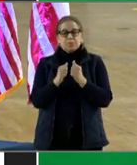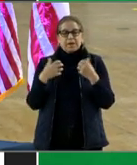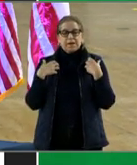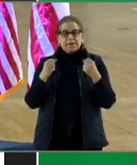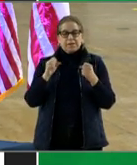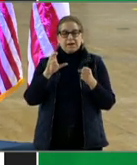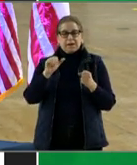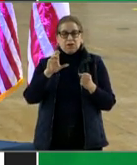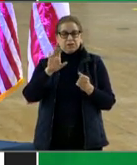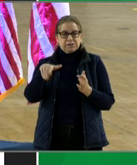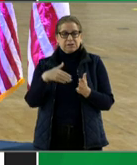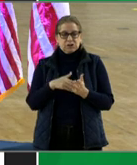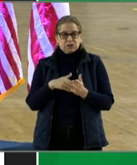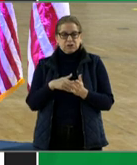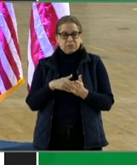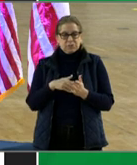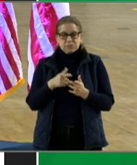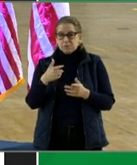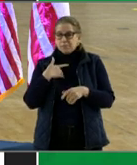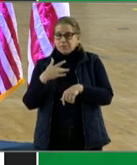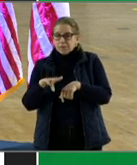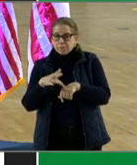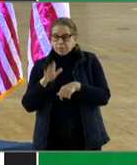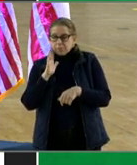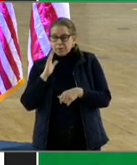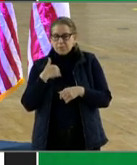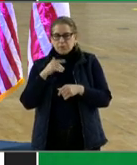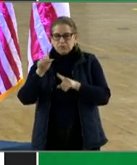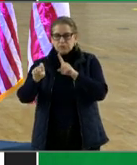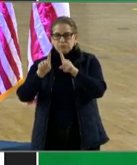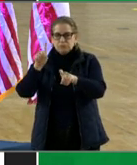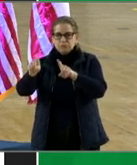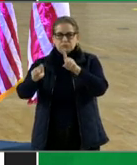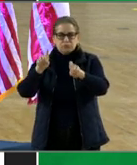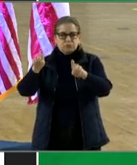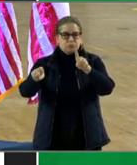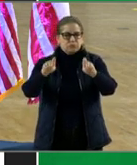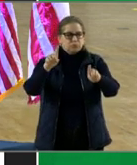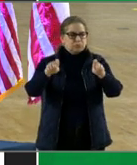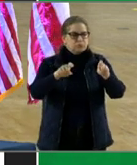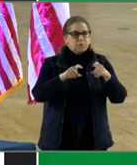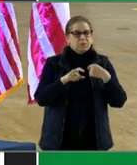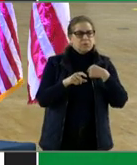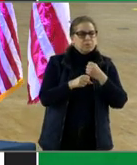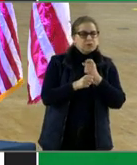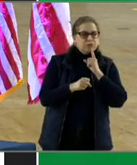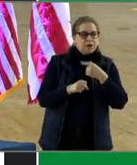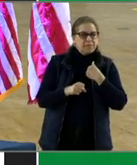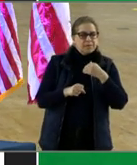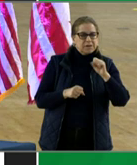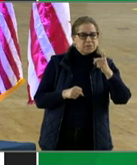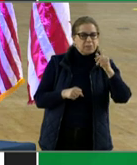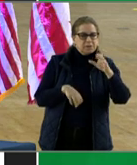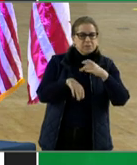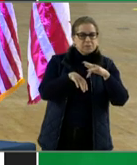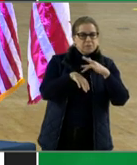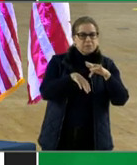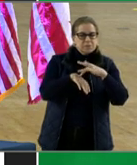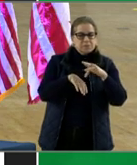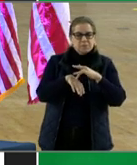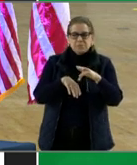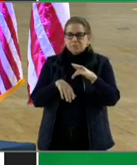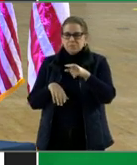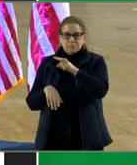if they have any additional capacity within their healthcare facility, how could they use their operational space, such as